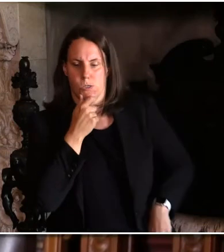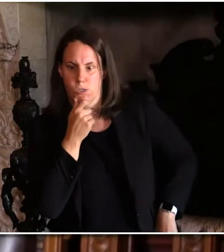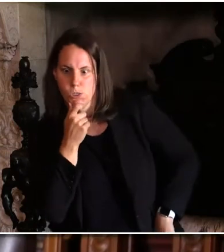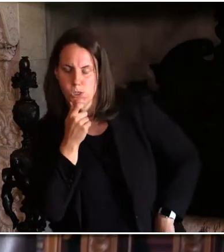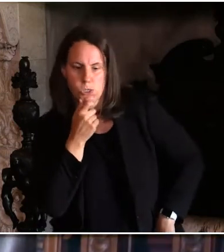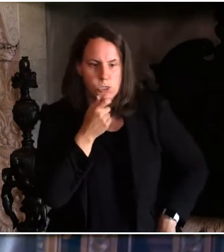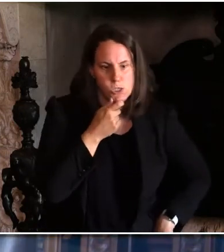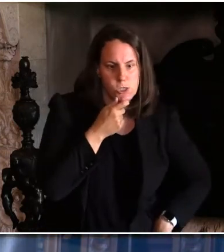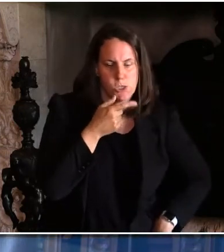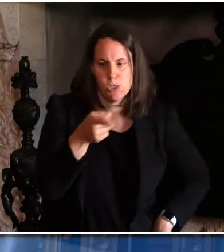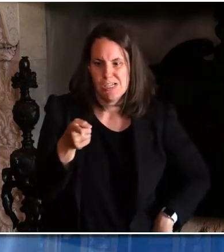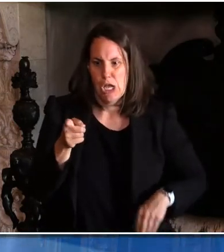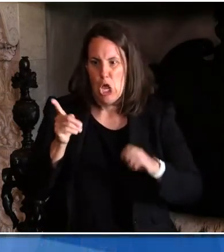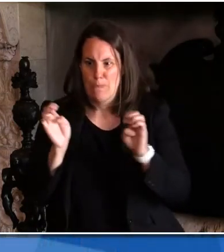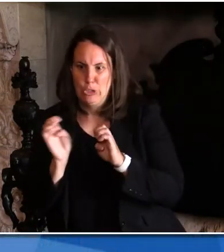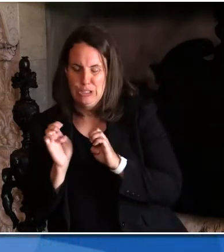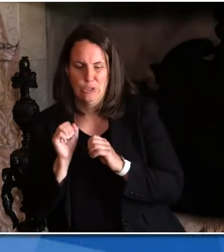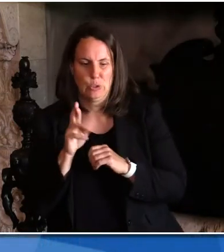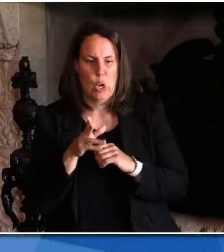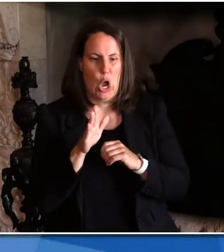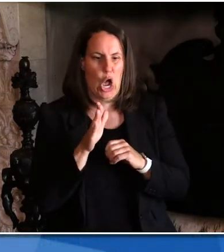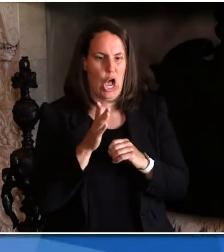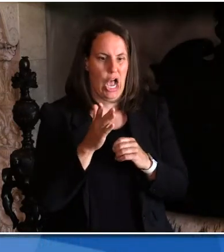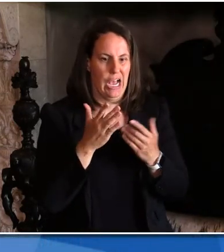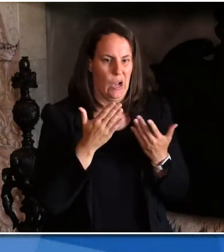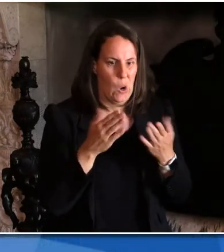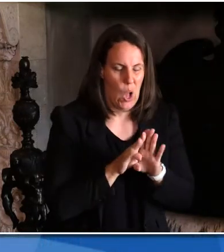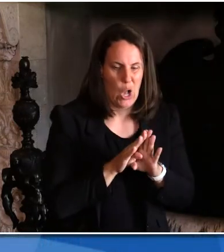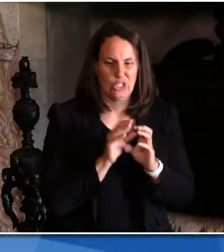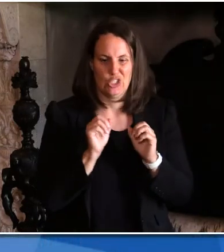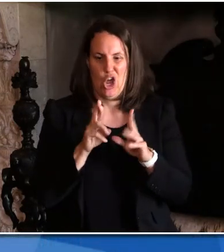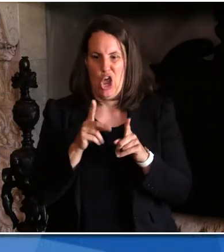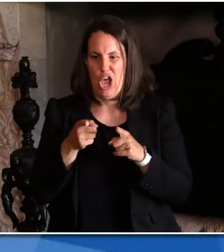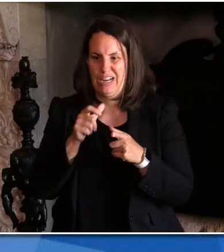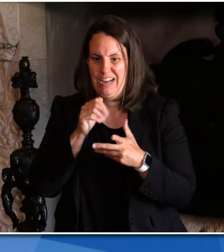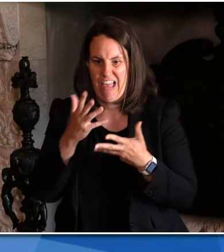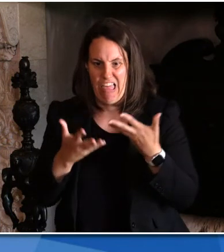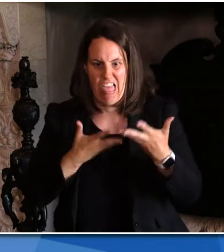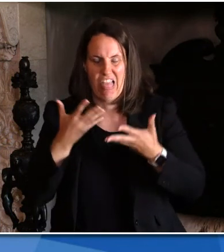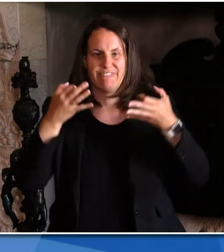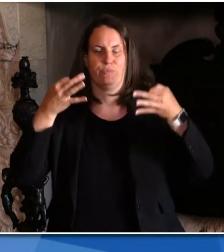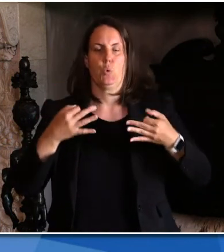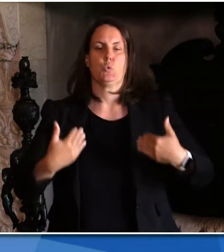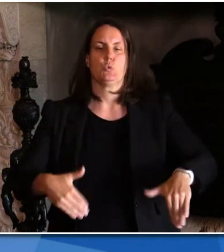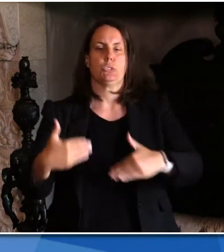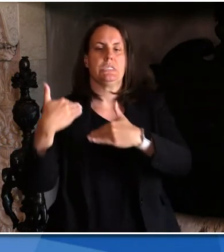Thank you, Emily. Now to Will Cushman from Wiscontext. Will?